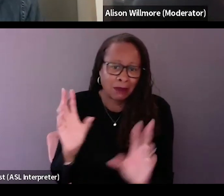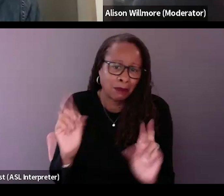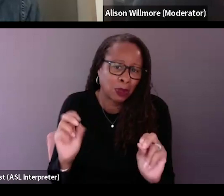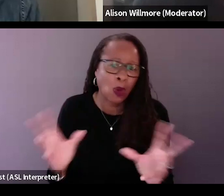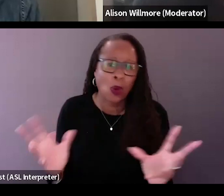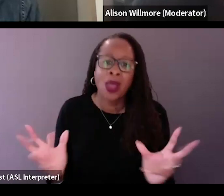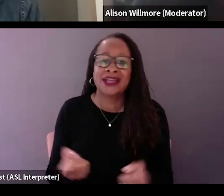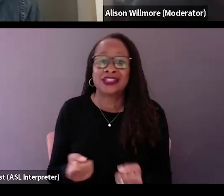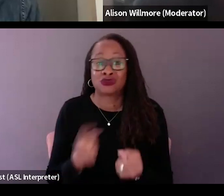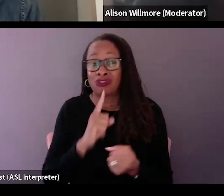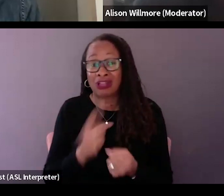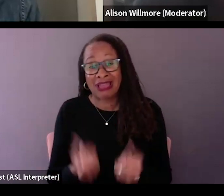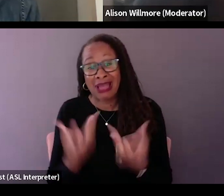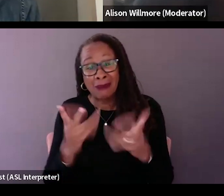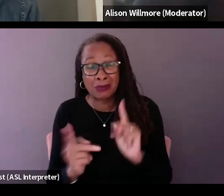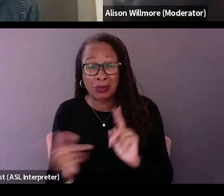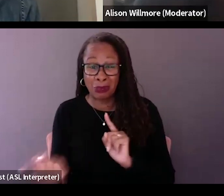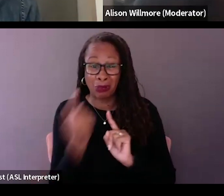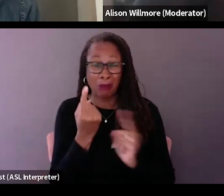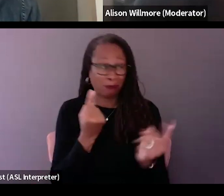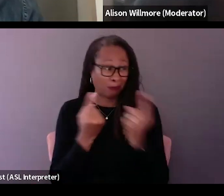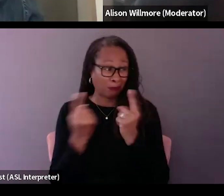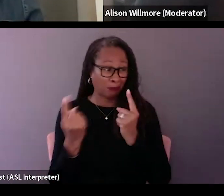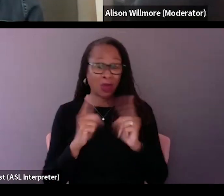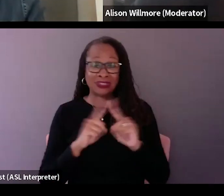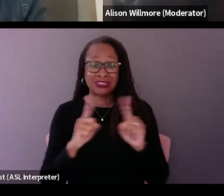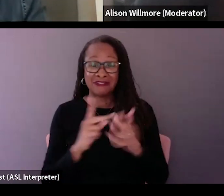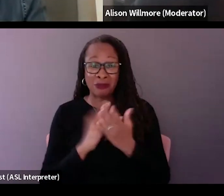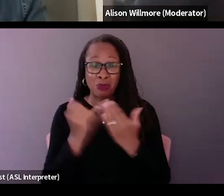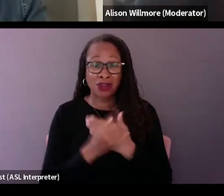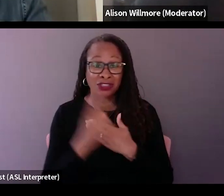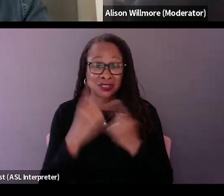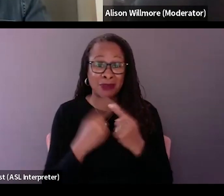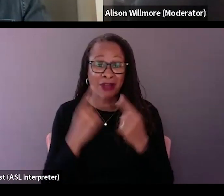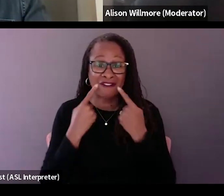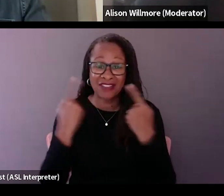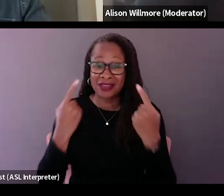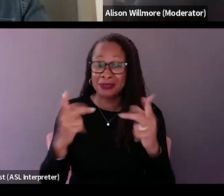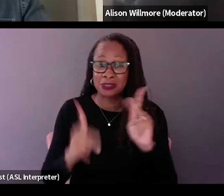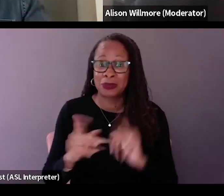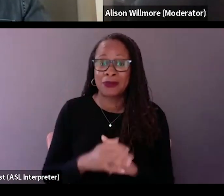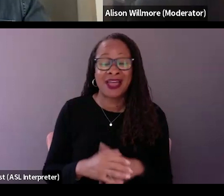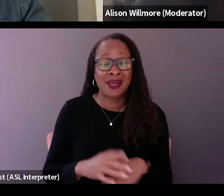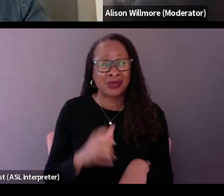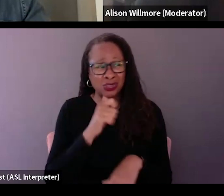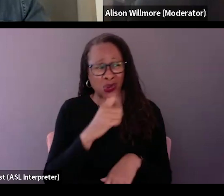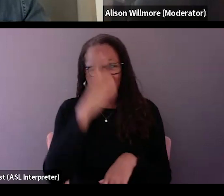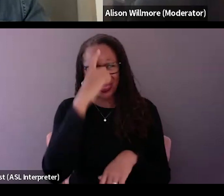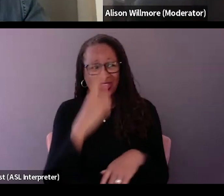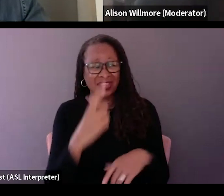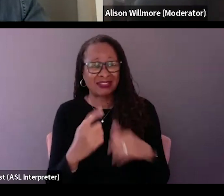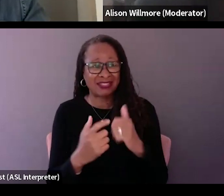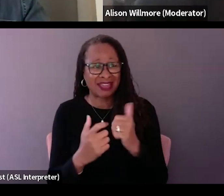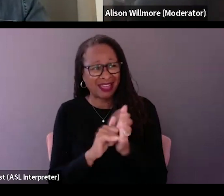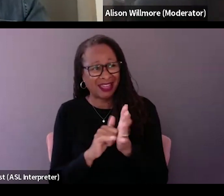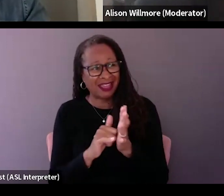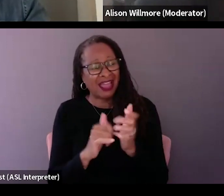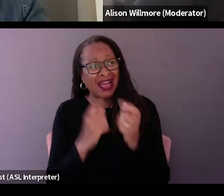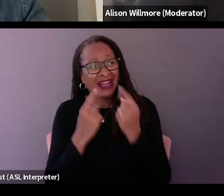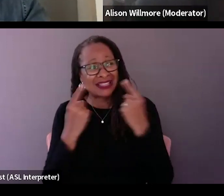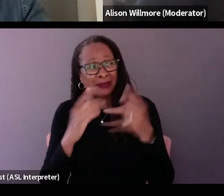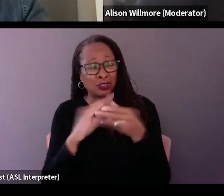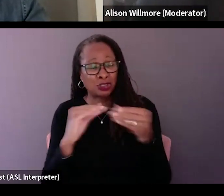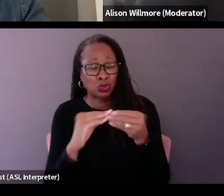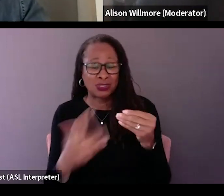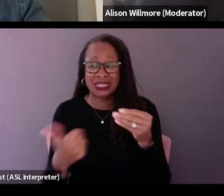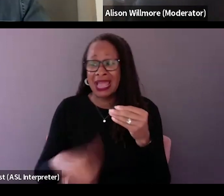people that come with those projects where, you know, I don't think on face value a celebrity story is any more